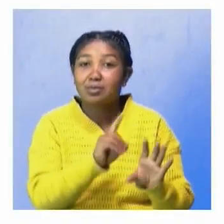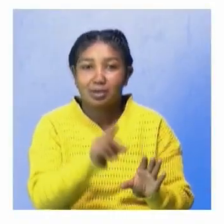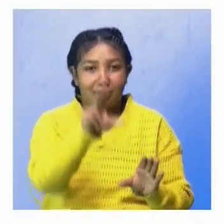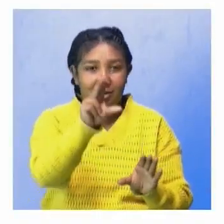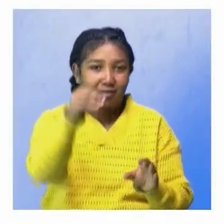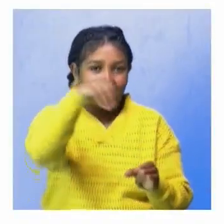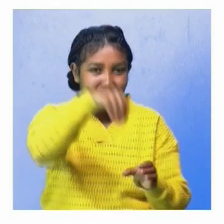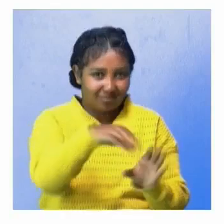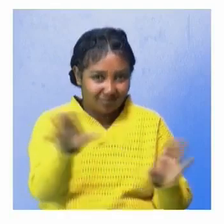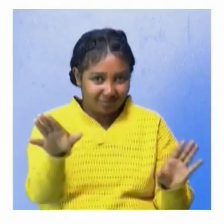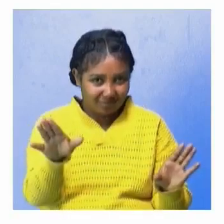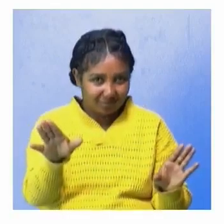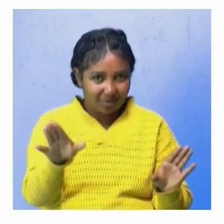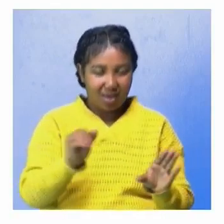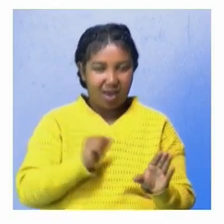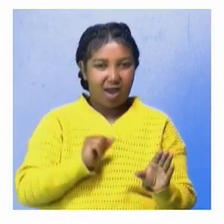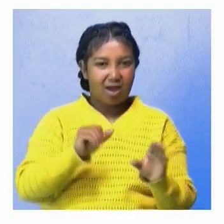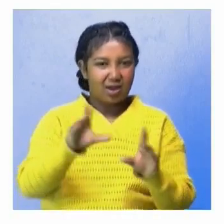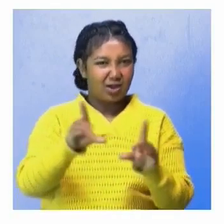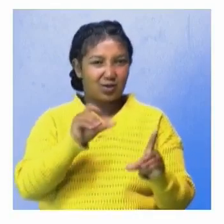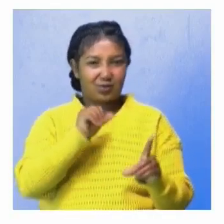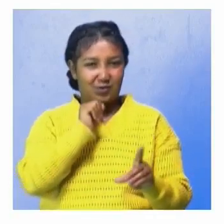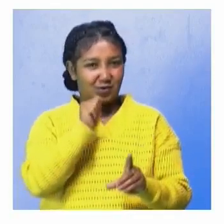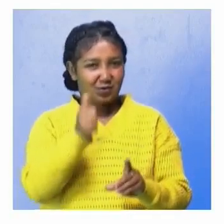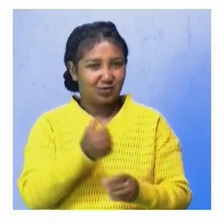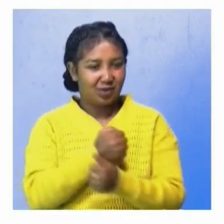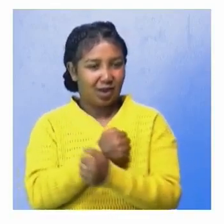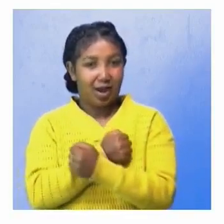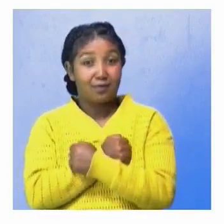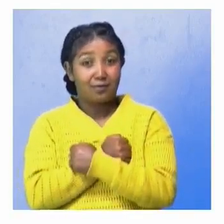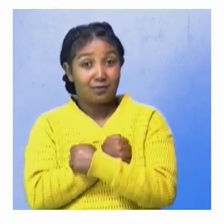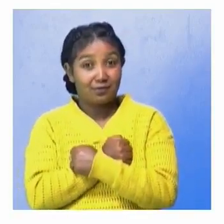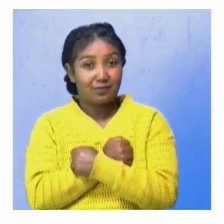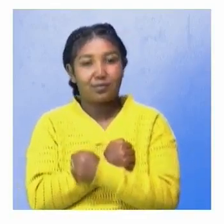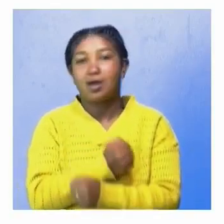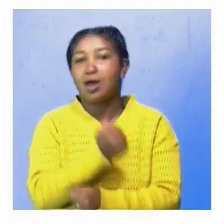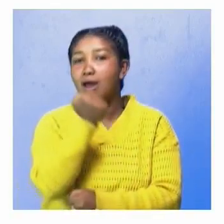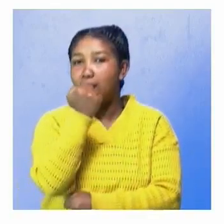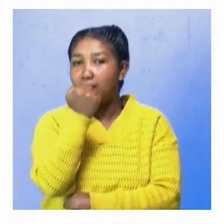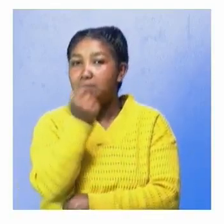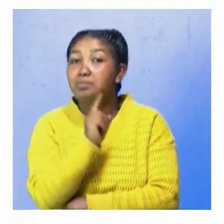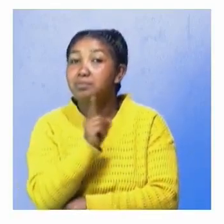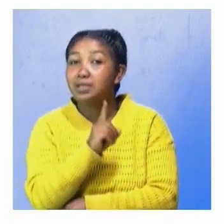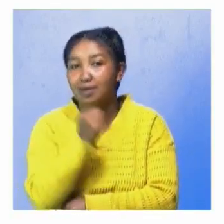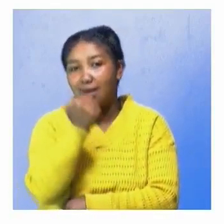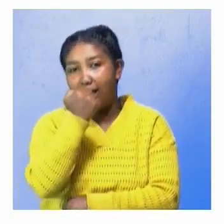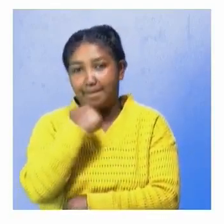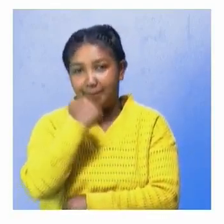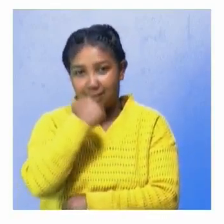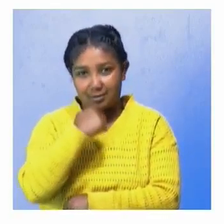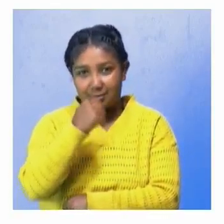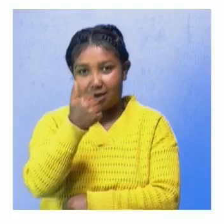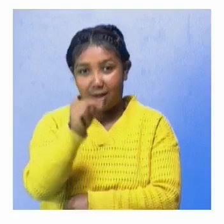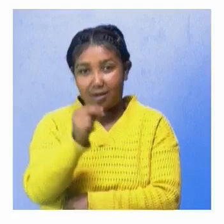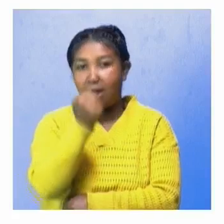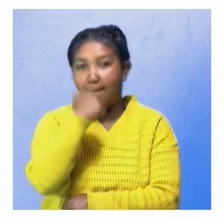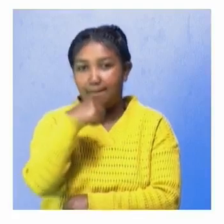Not. I do not love what? An apple.